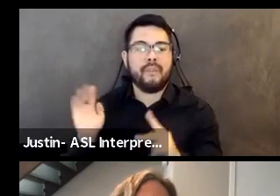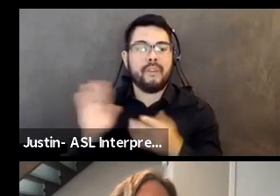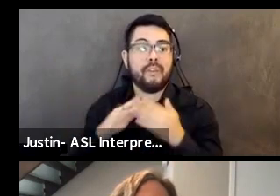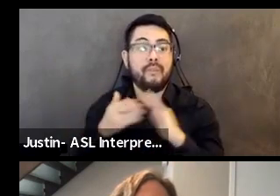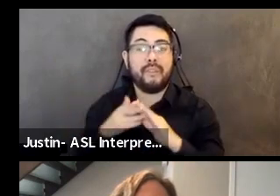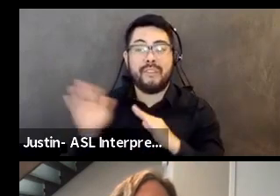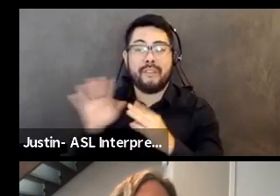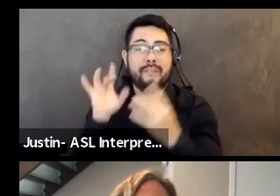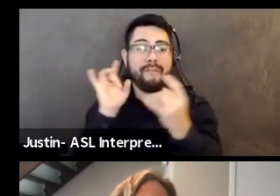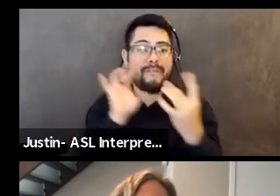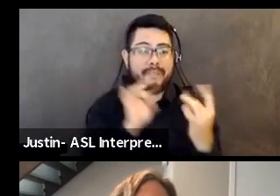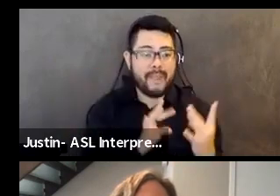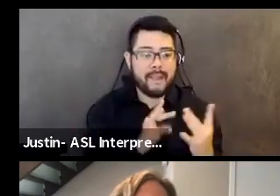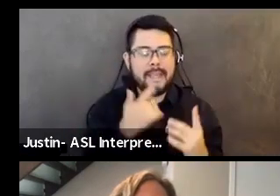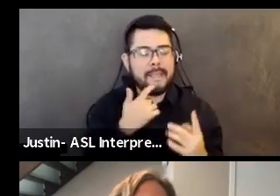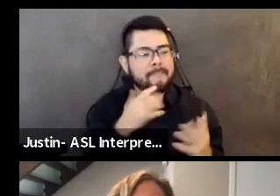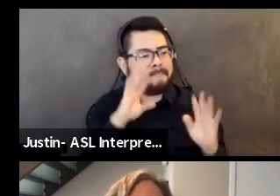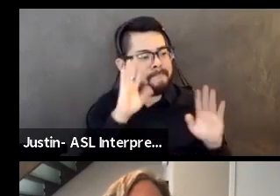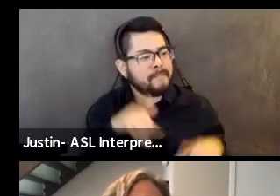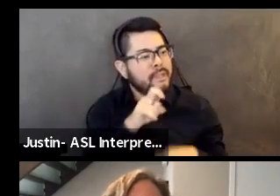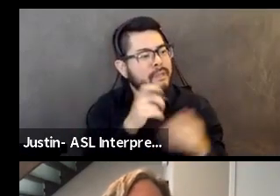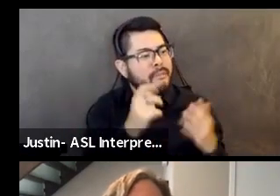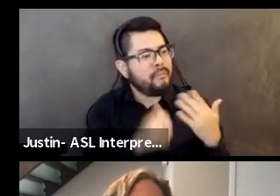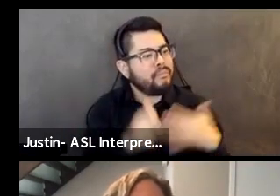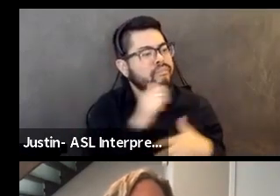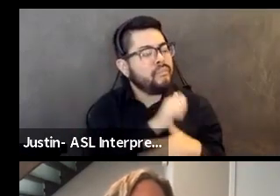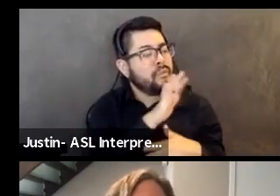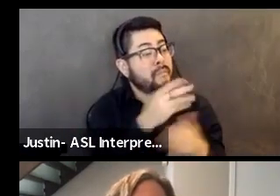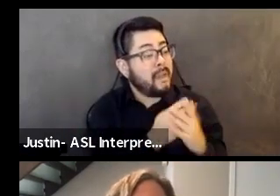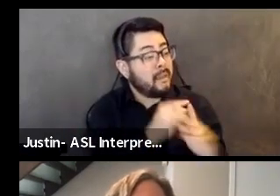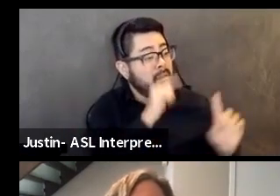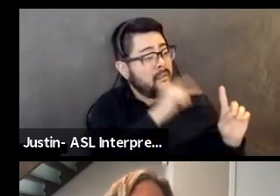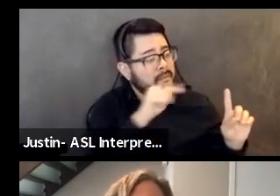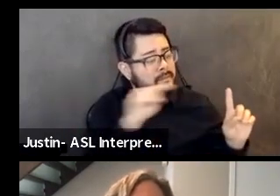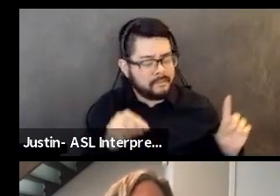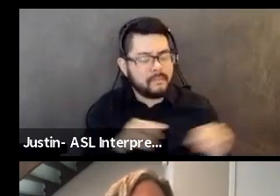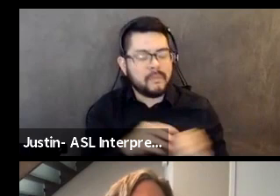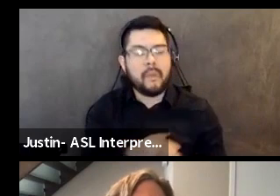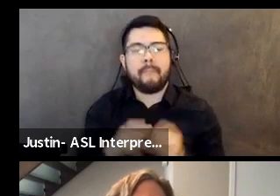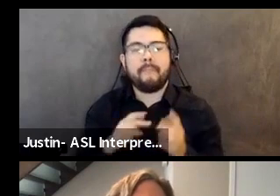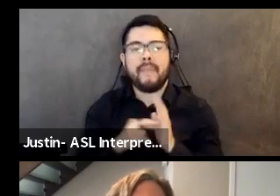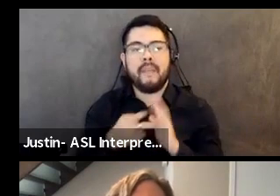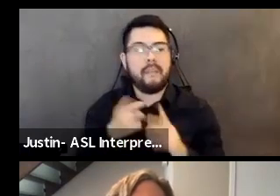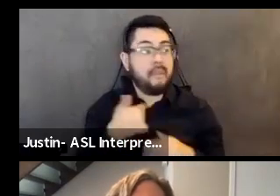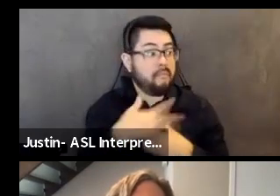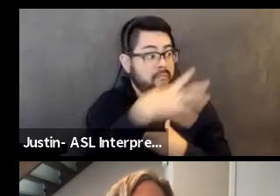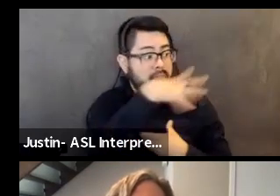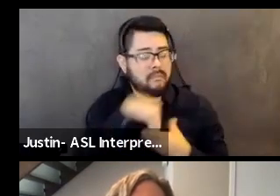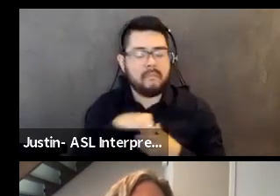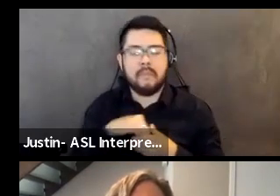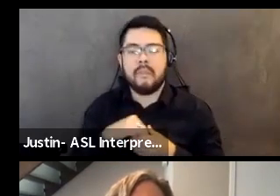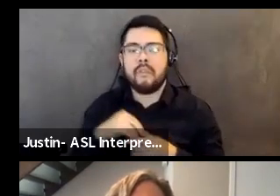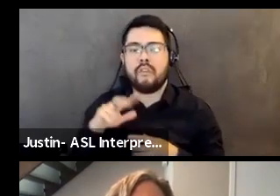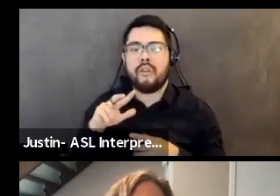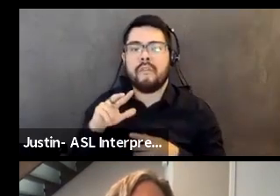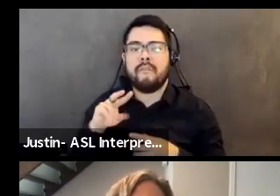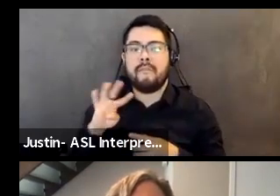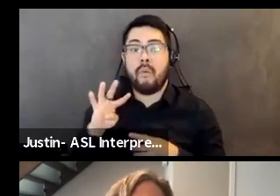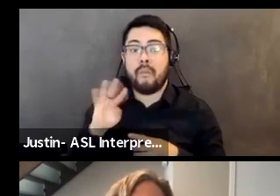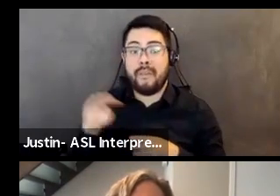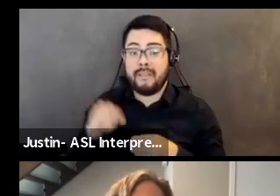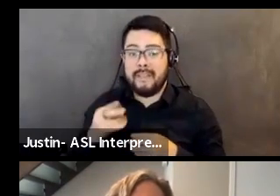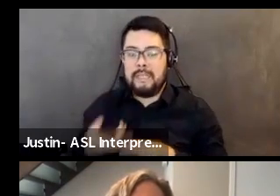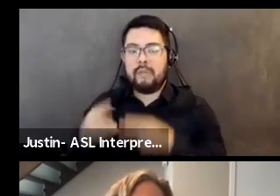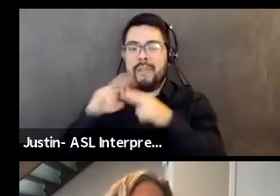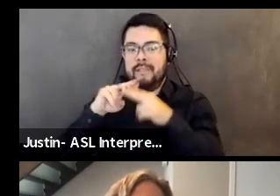sessions to say hey cbs you should be prioritizing your funds there um so you saw that increase from 44 to 52 of the proposed capital